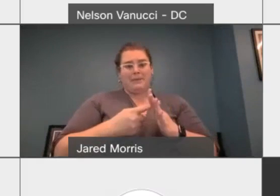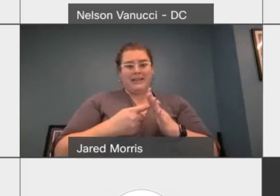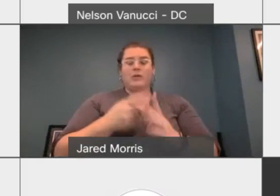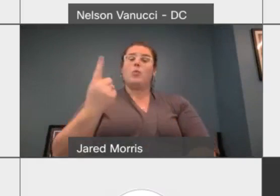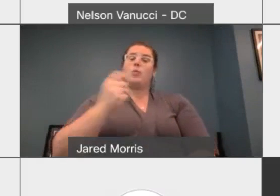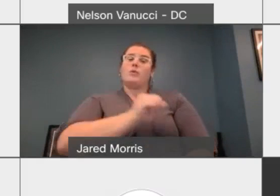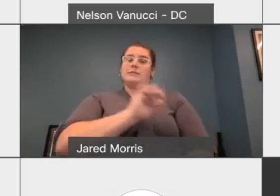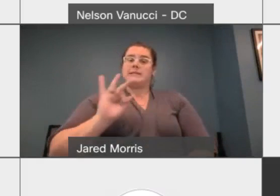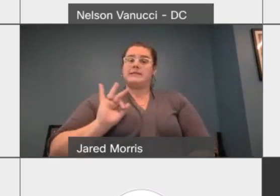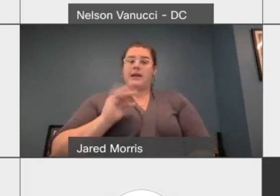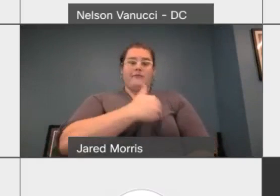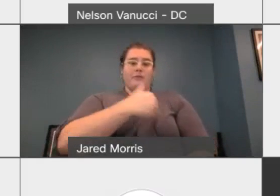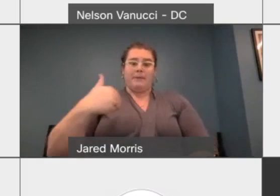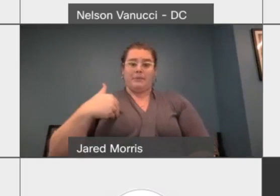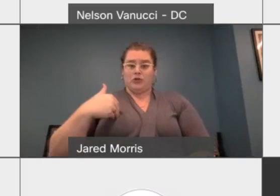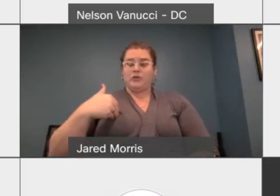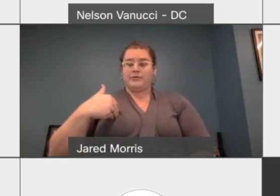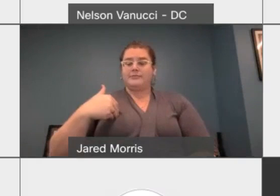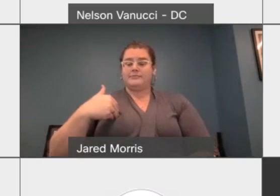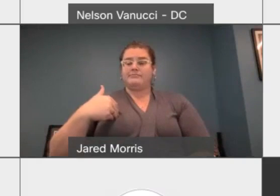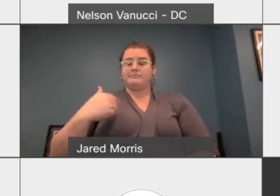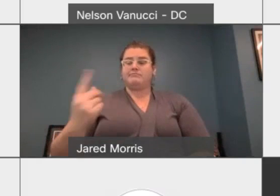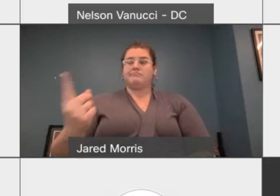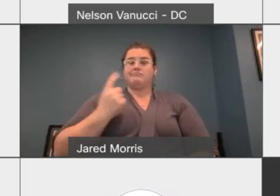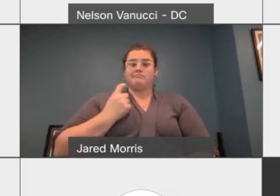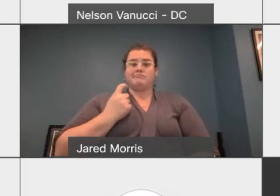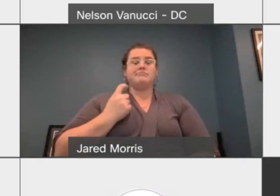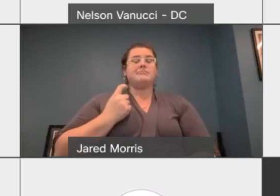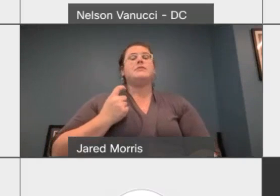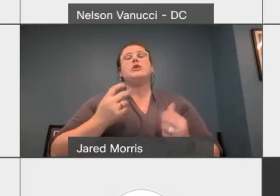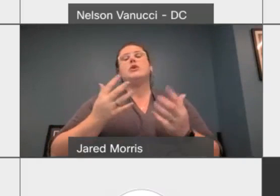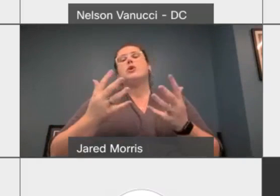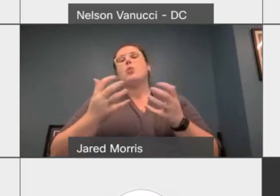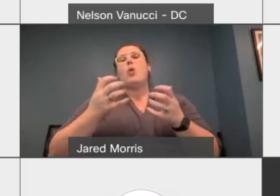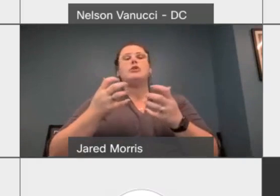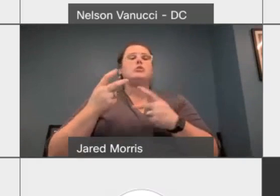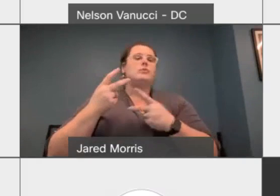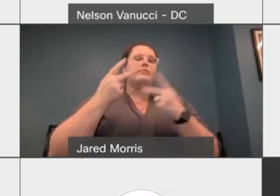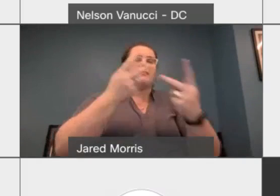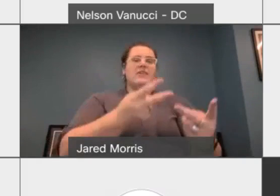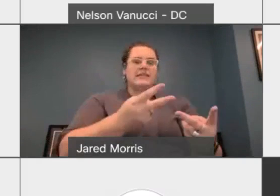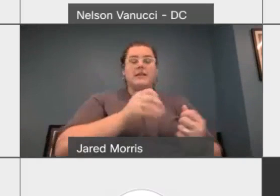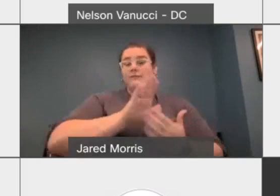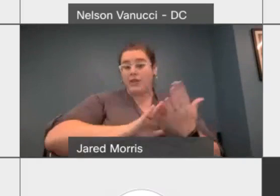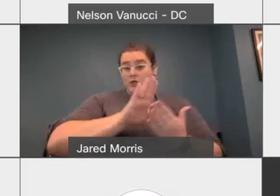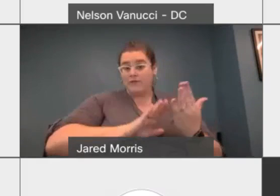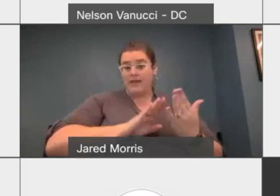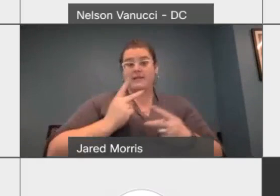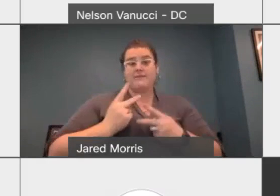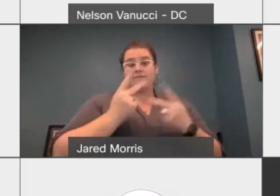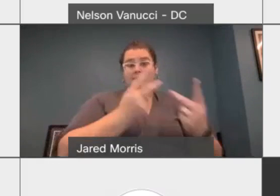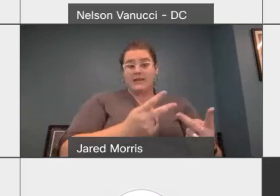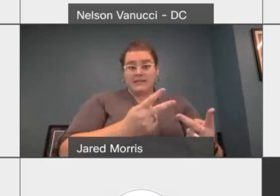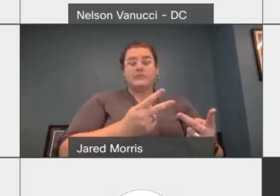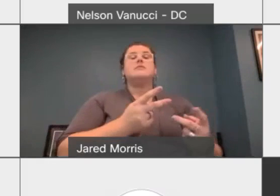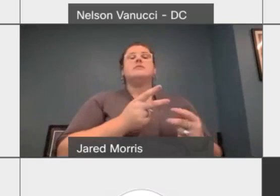member was looking to complete a visit, a face-to-face visit within one